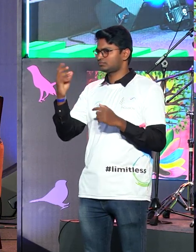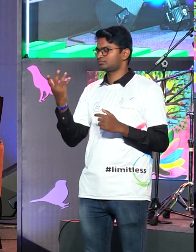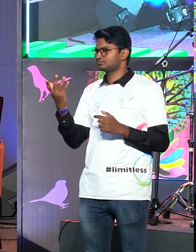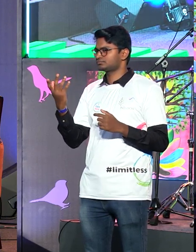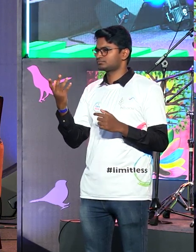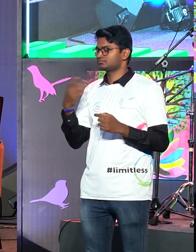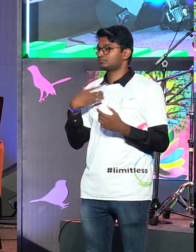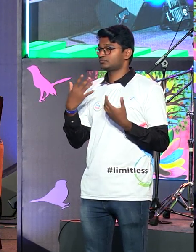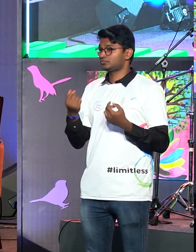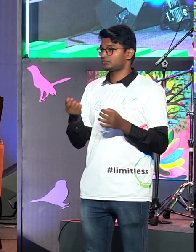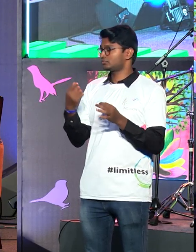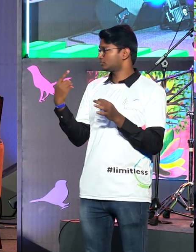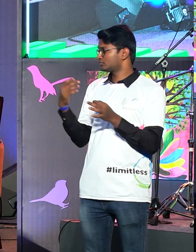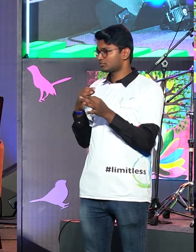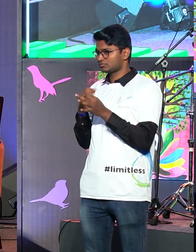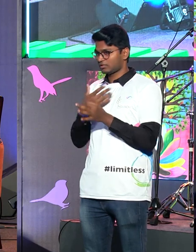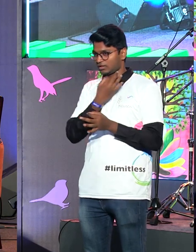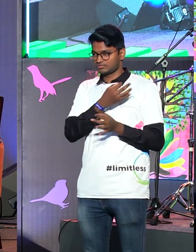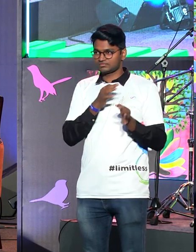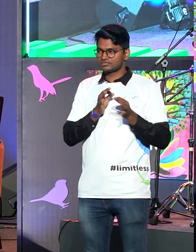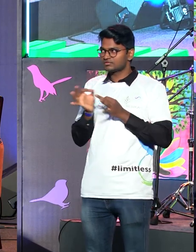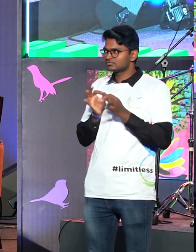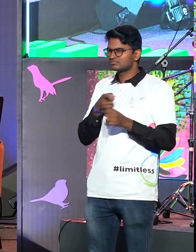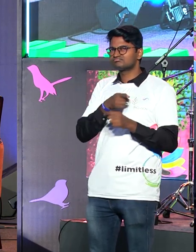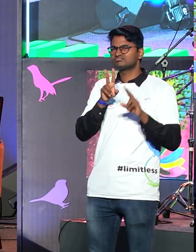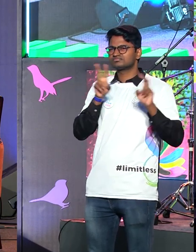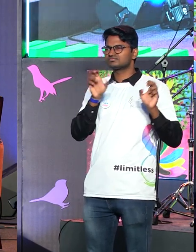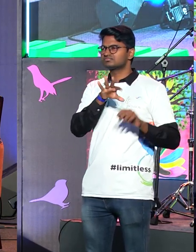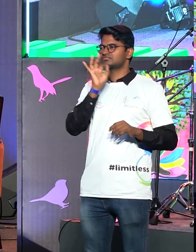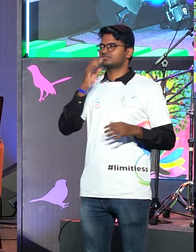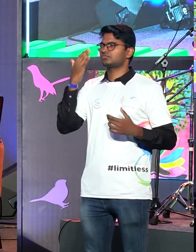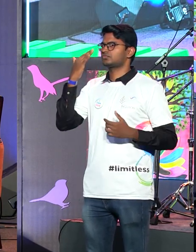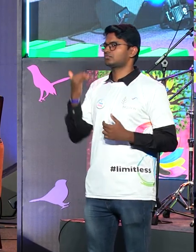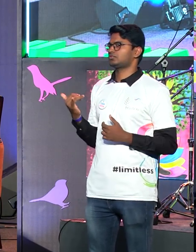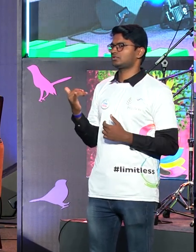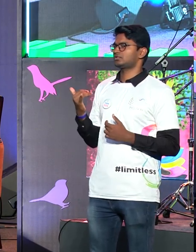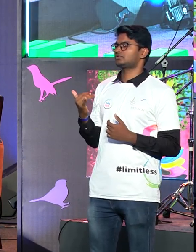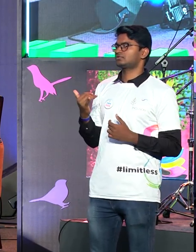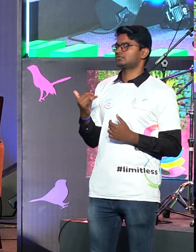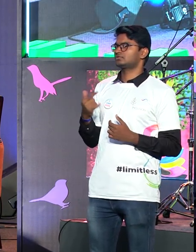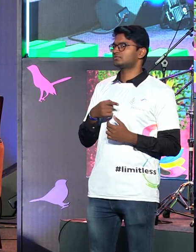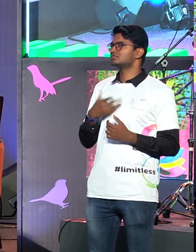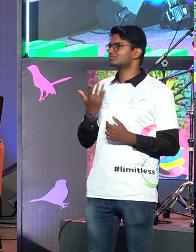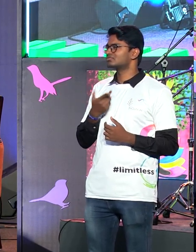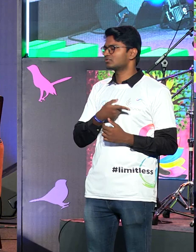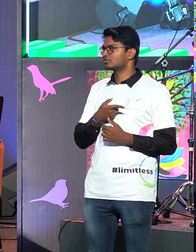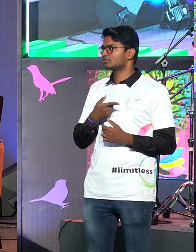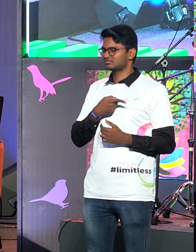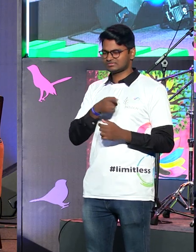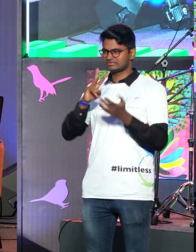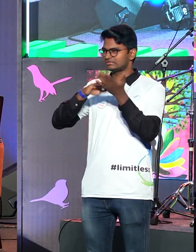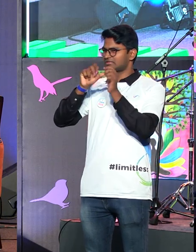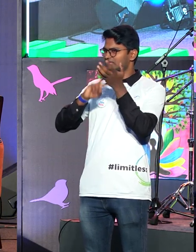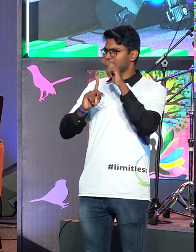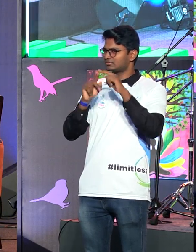know, I want you to explain why did you choose a topic like Manto? And you speak about Manto Niyat. What is that? And